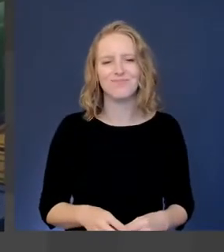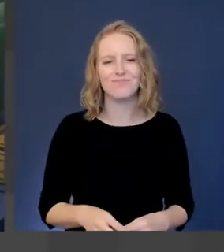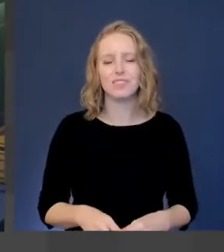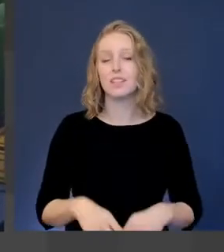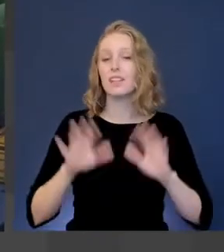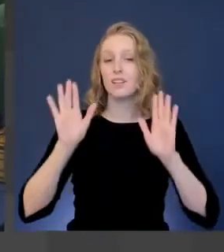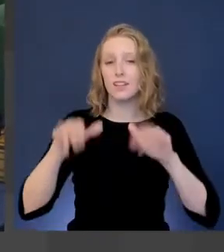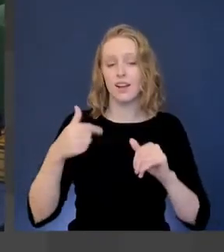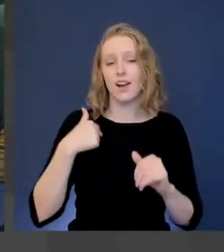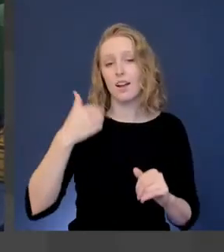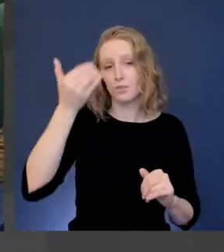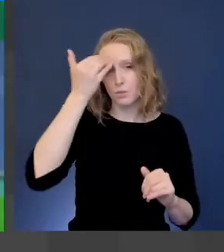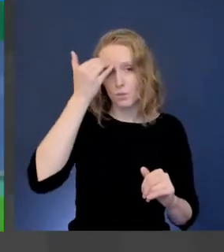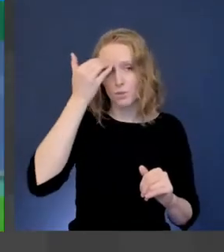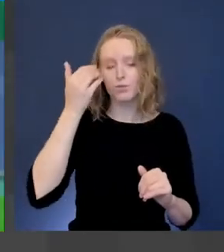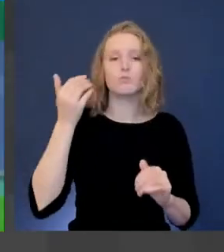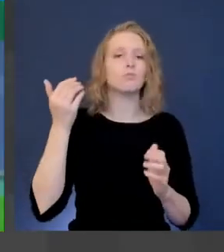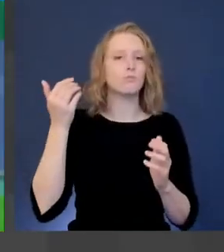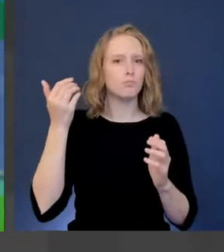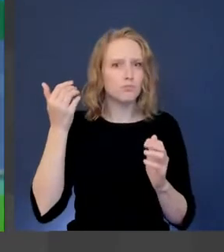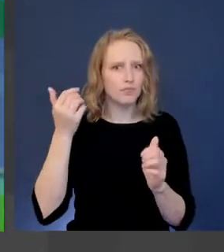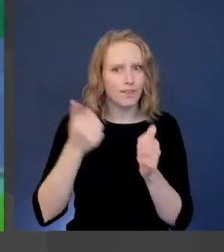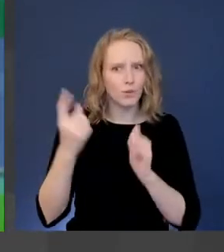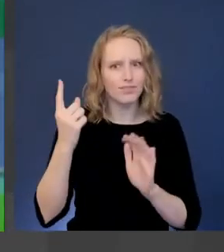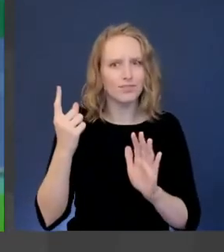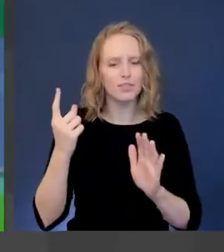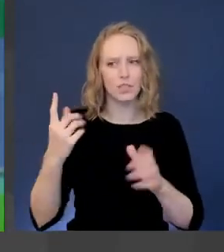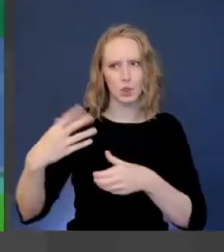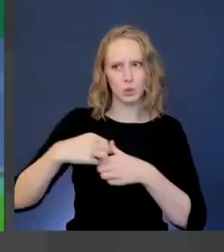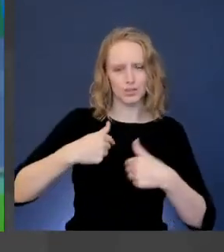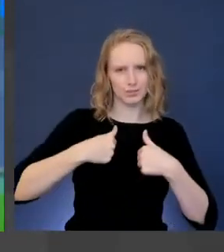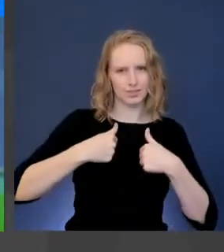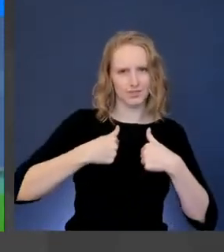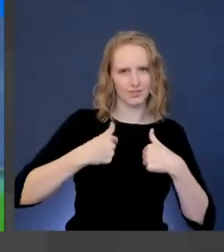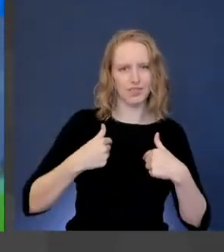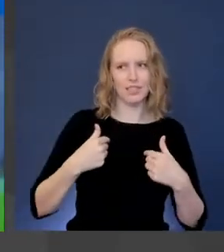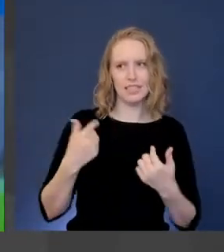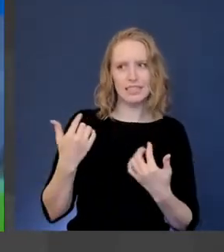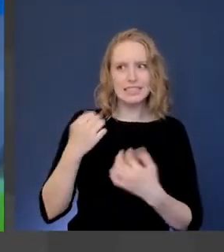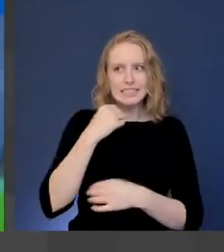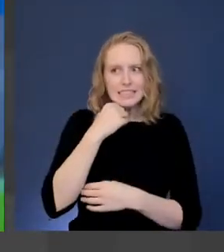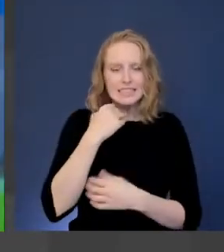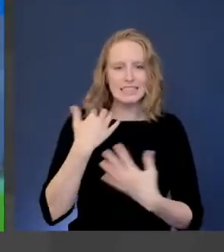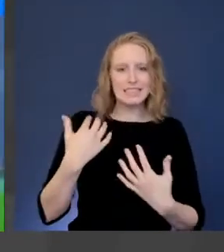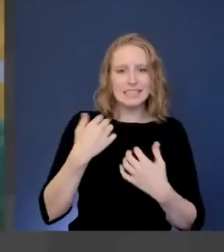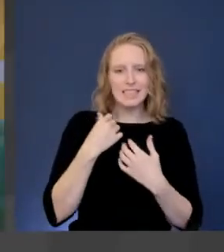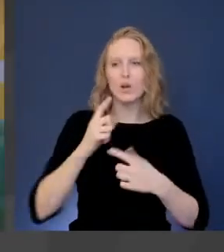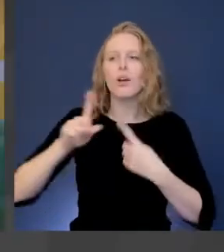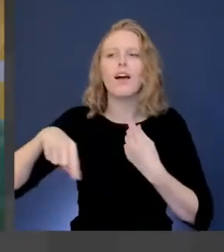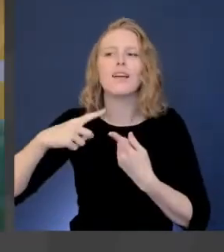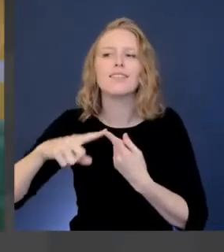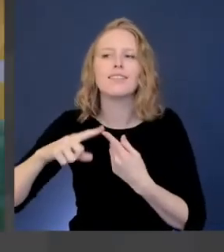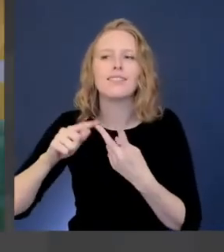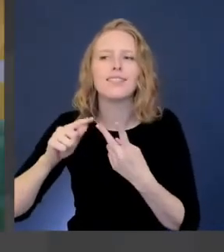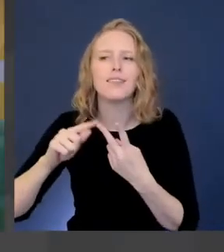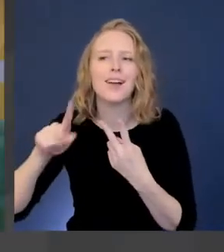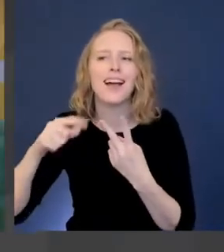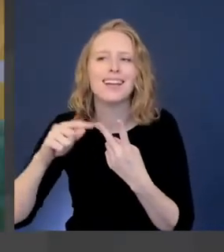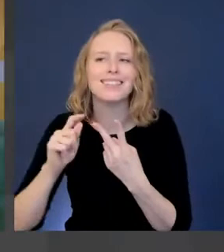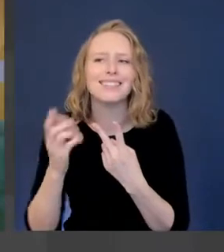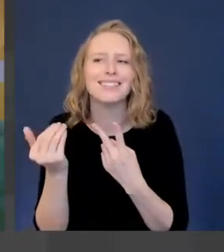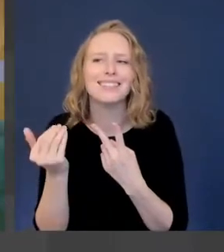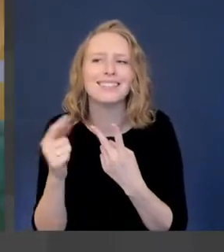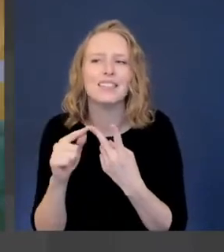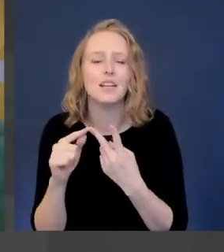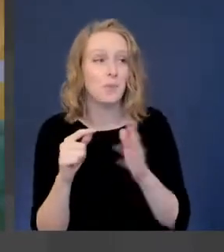is anxiously, including myself, waiting for this update. When do we get it? So it's actually